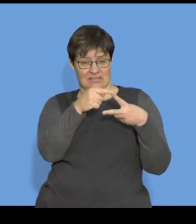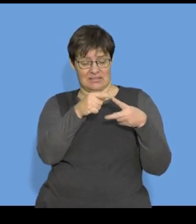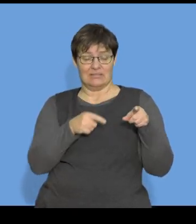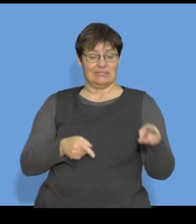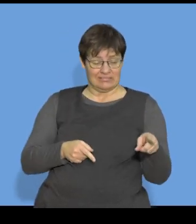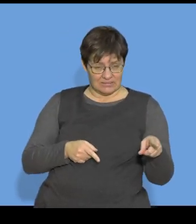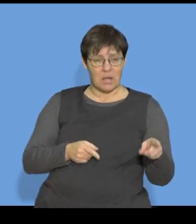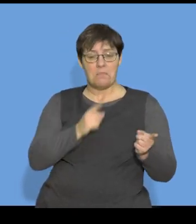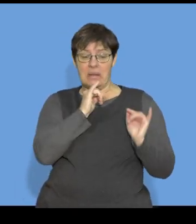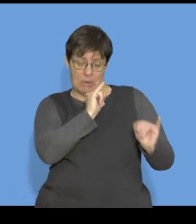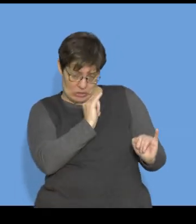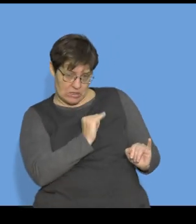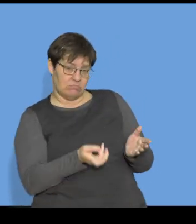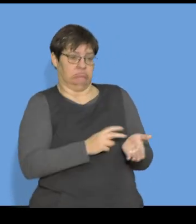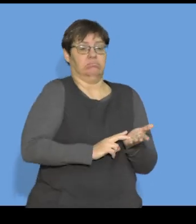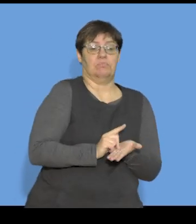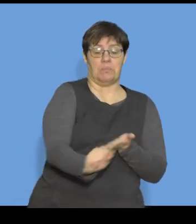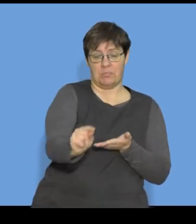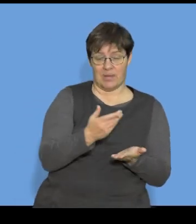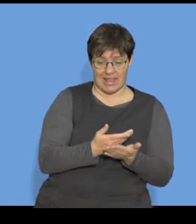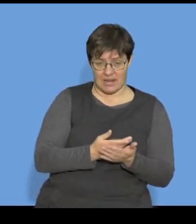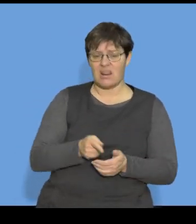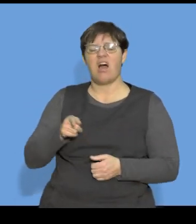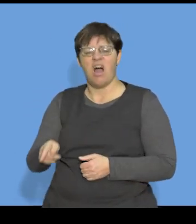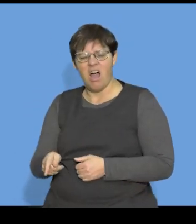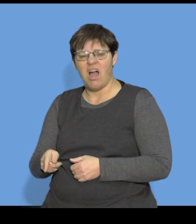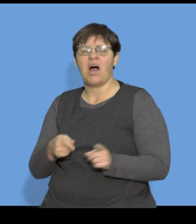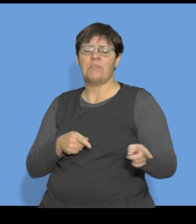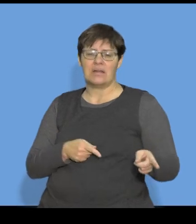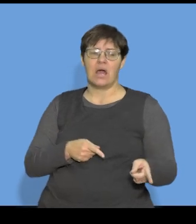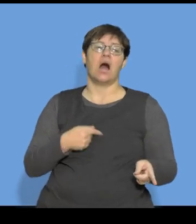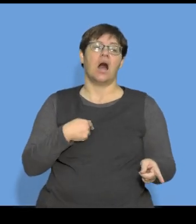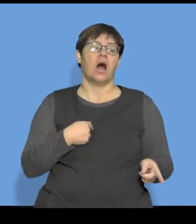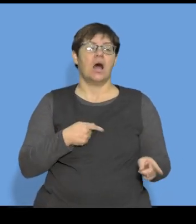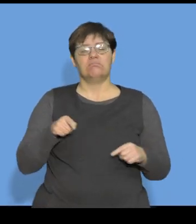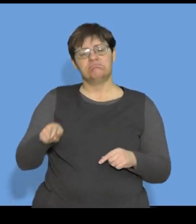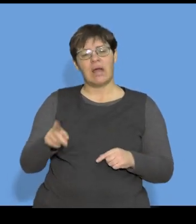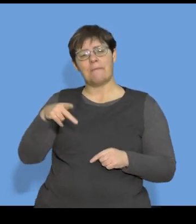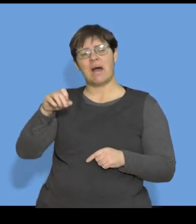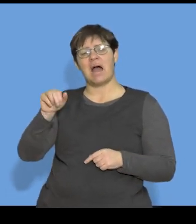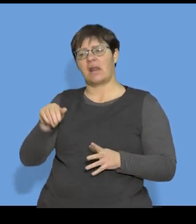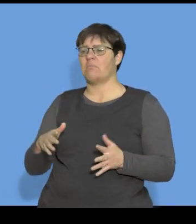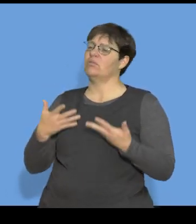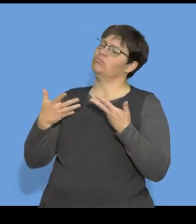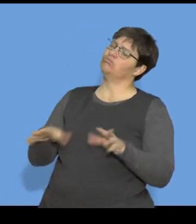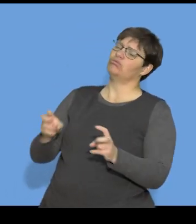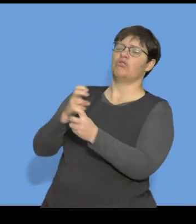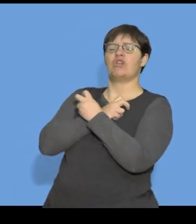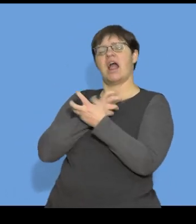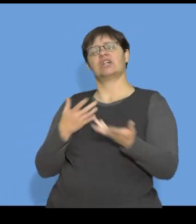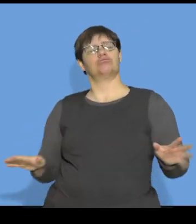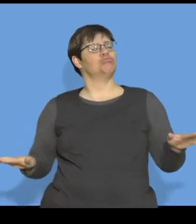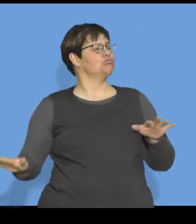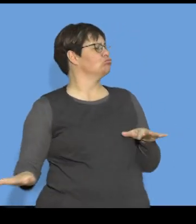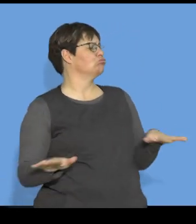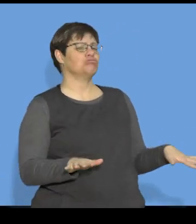kicks in for the emergency. The sympathetic, when you are at rest, you are restful. There's nothing that makes you